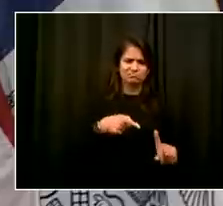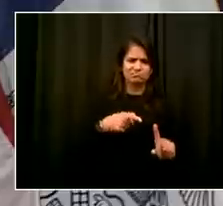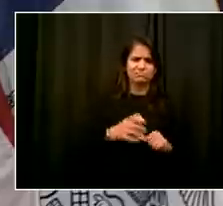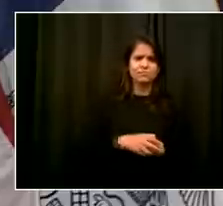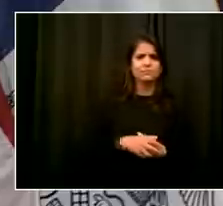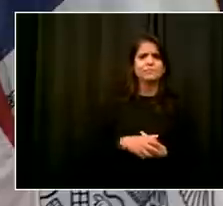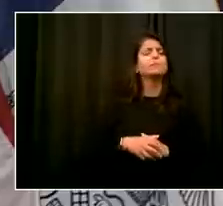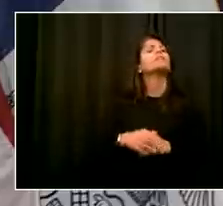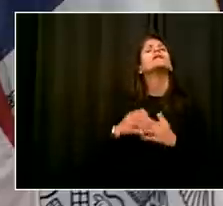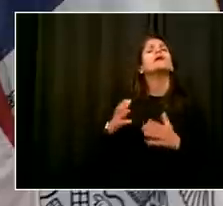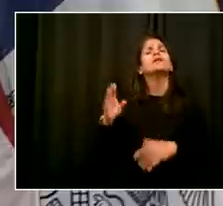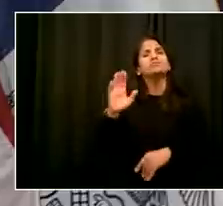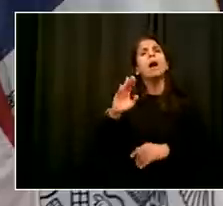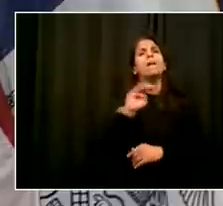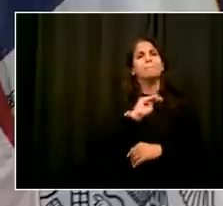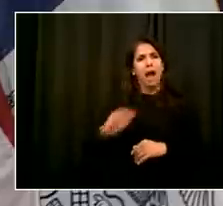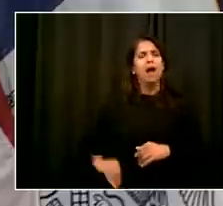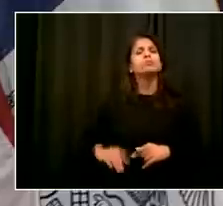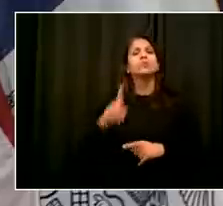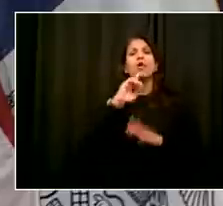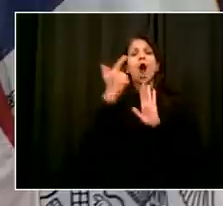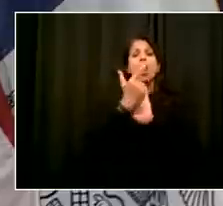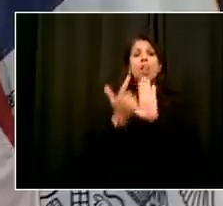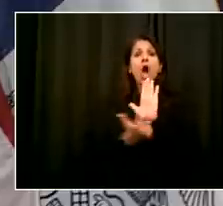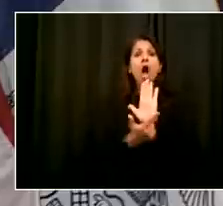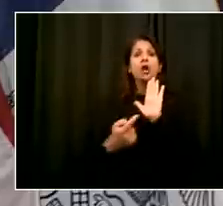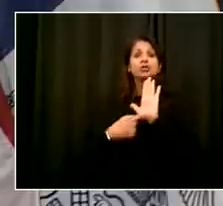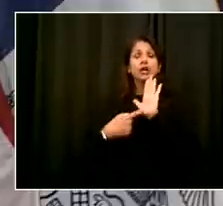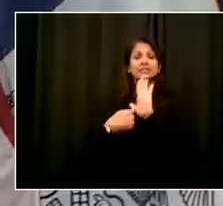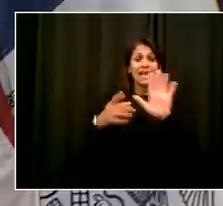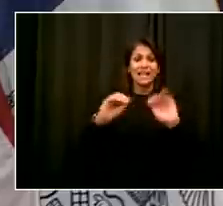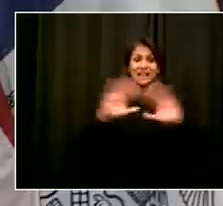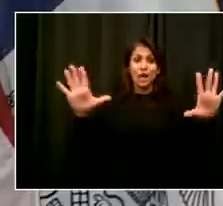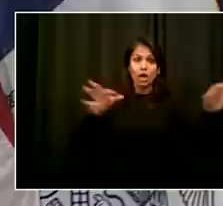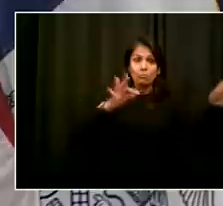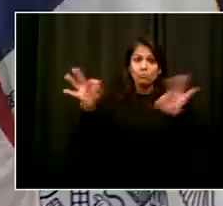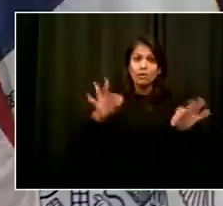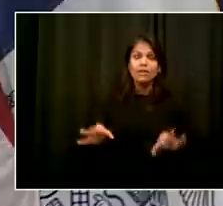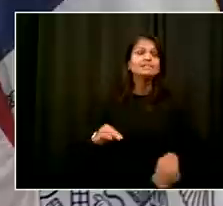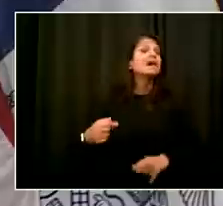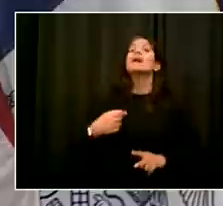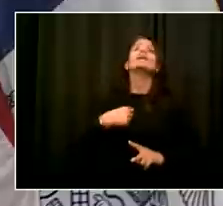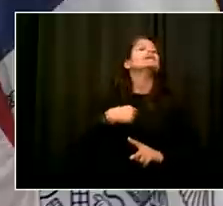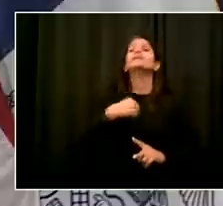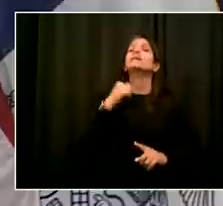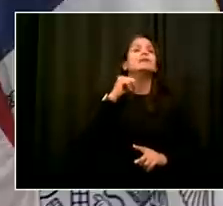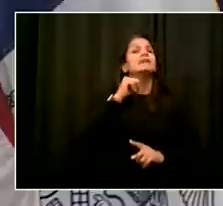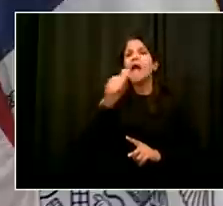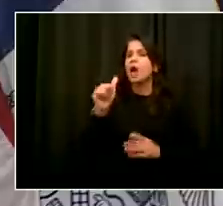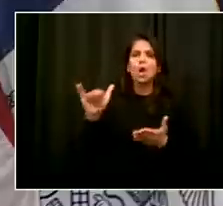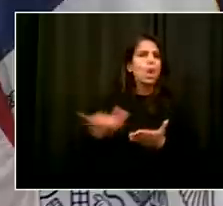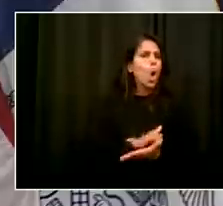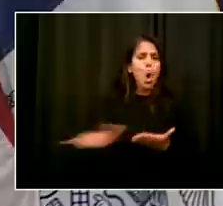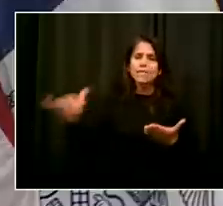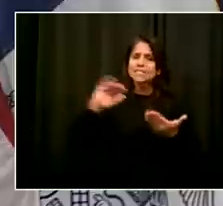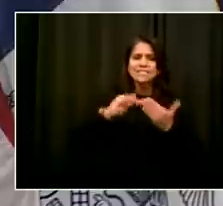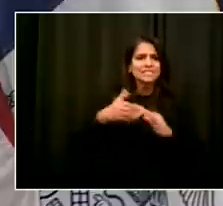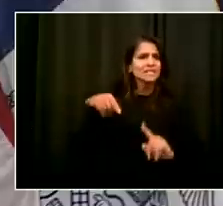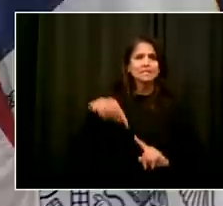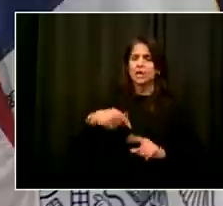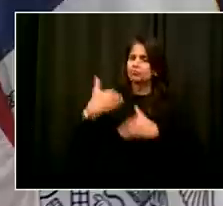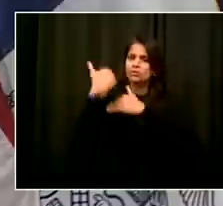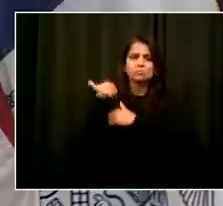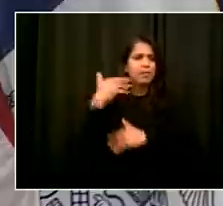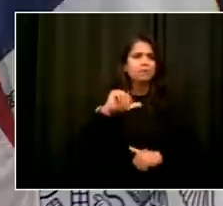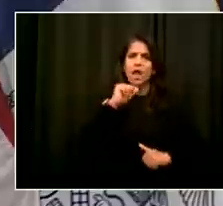city's obligation to provide the actual testing service. Our lawyers have looked at this carefully. Law department